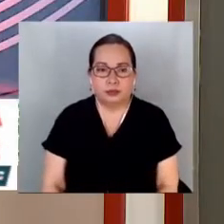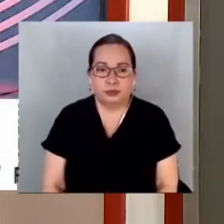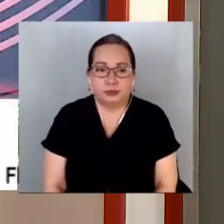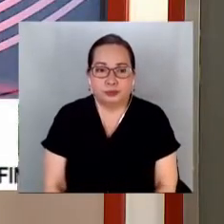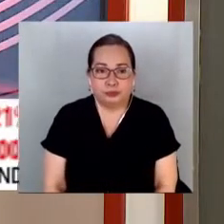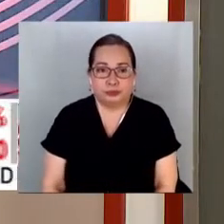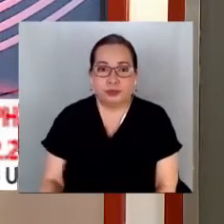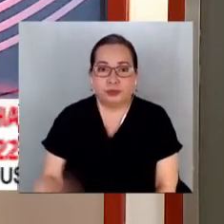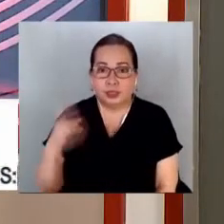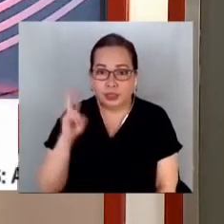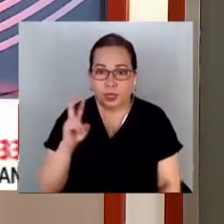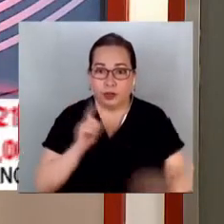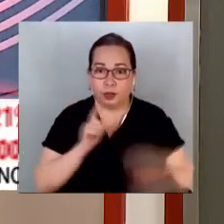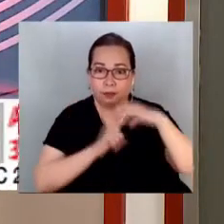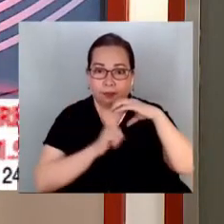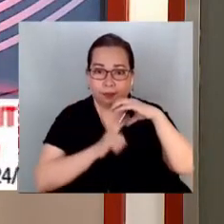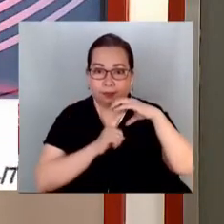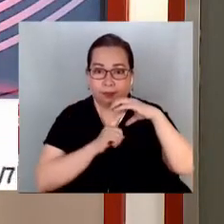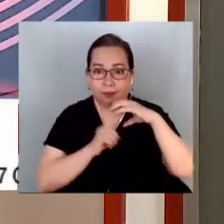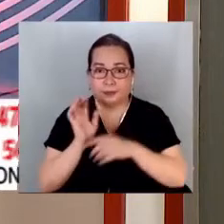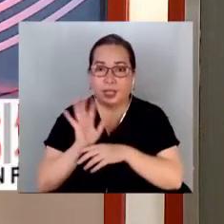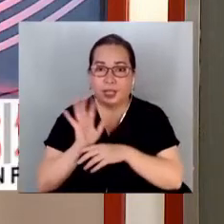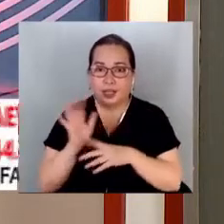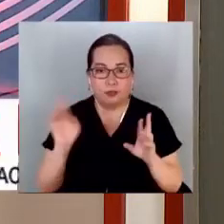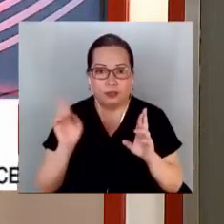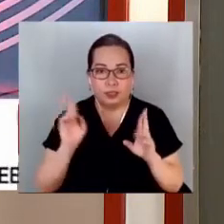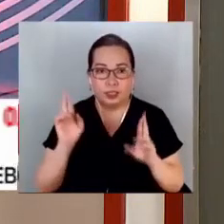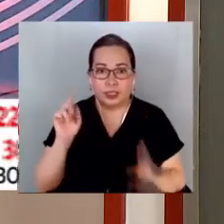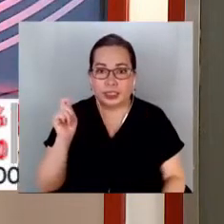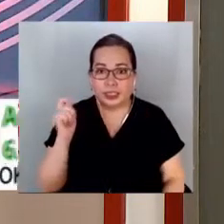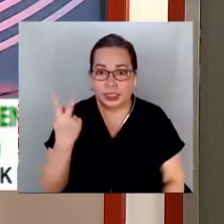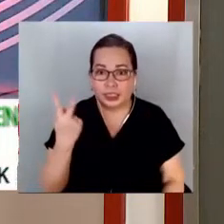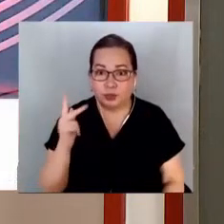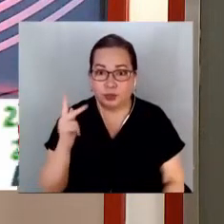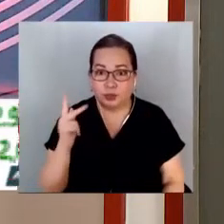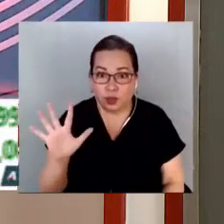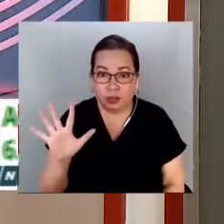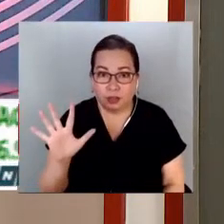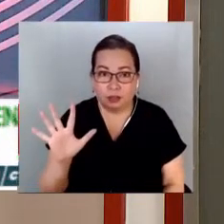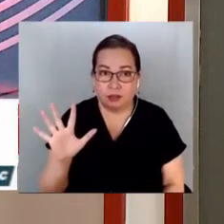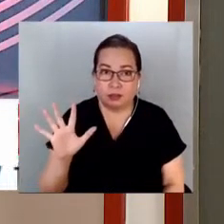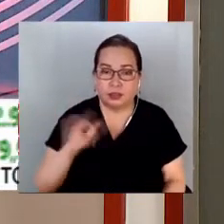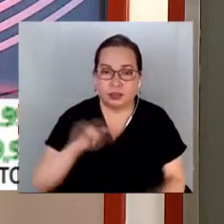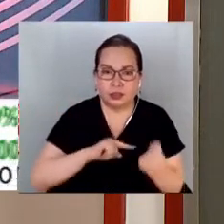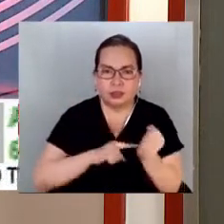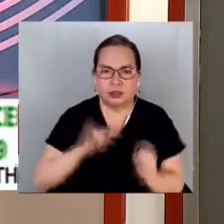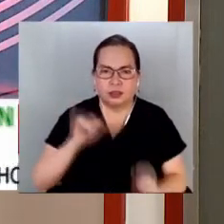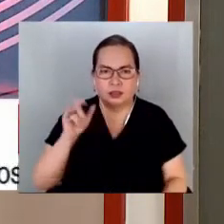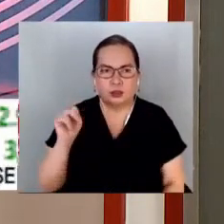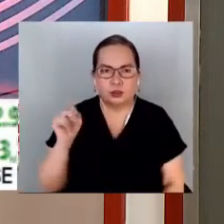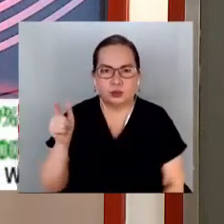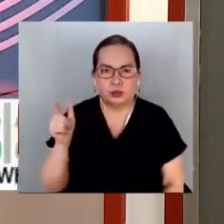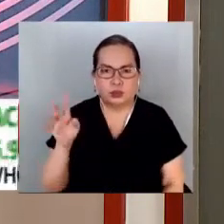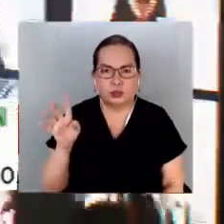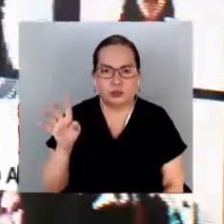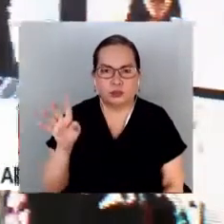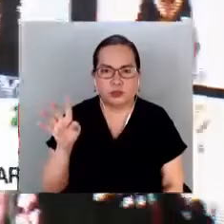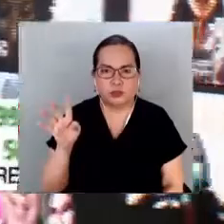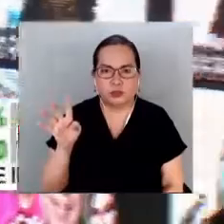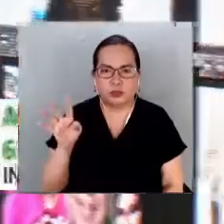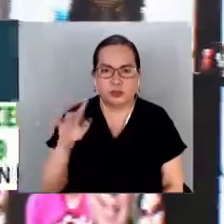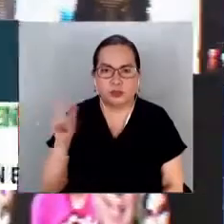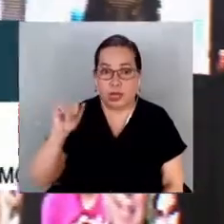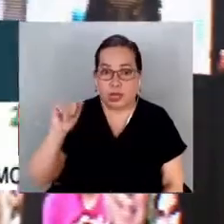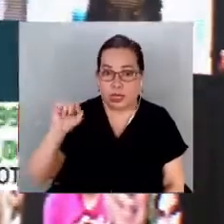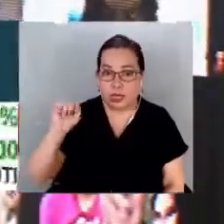Two ABS-CBN shows will be simulcast on TV5 beginning January 24th. Asap Natin To, the Philippines'